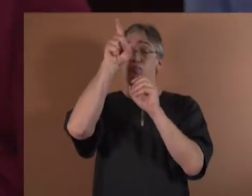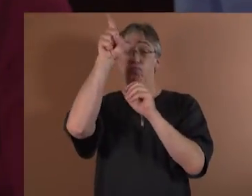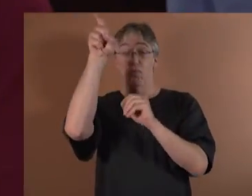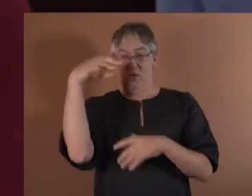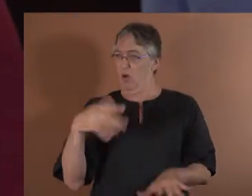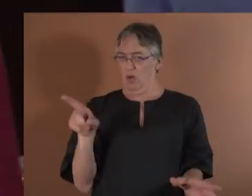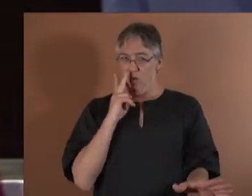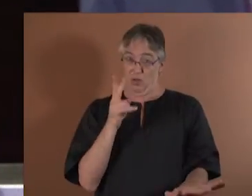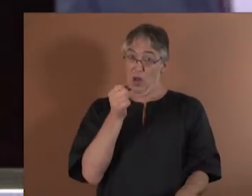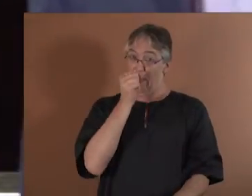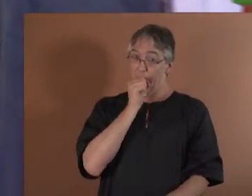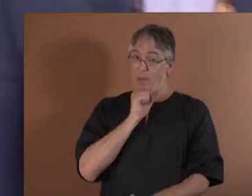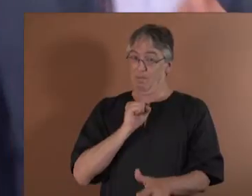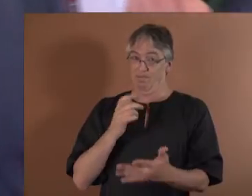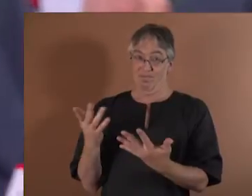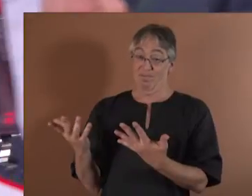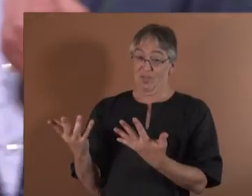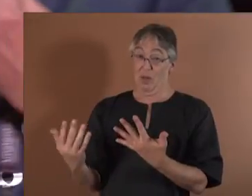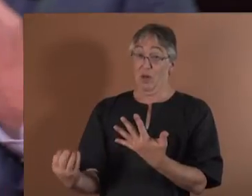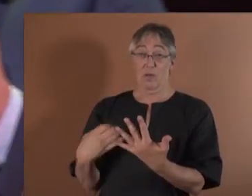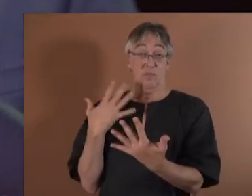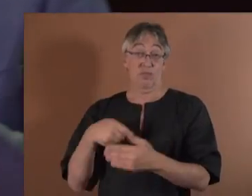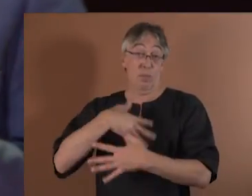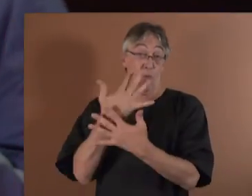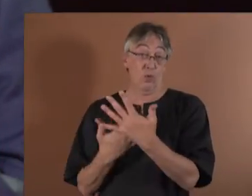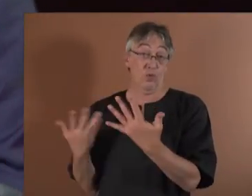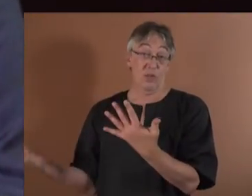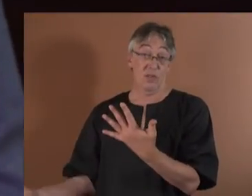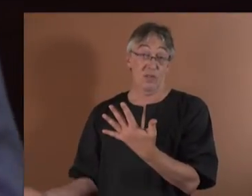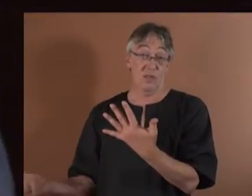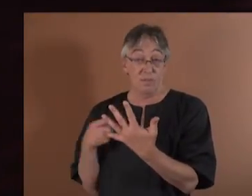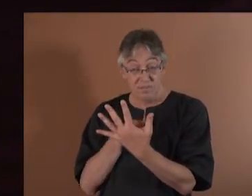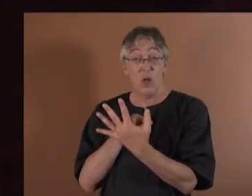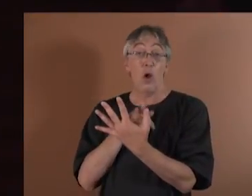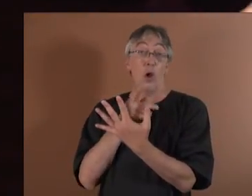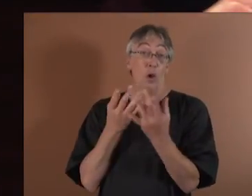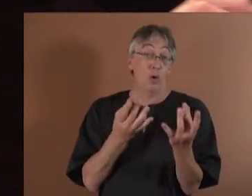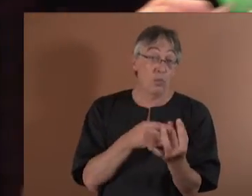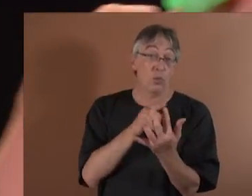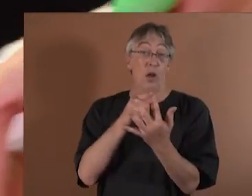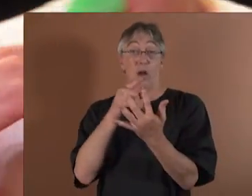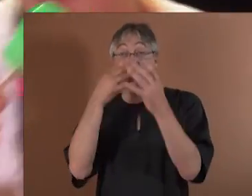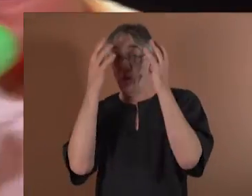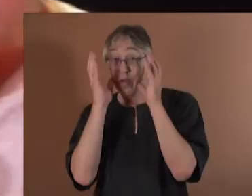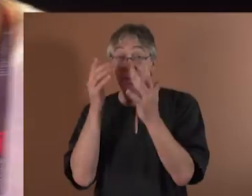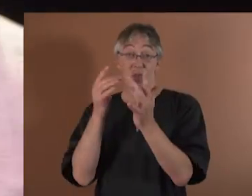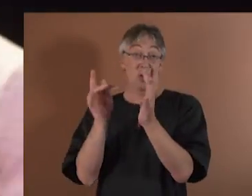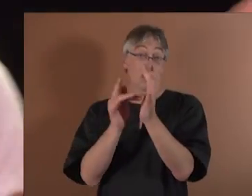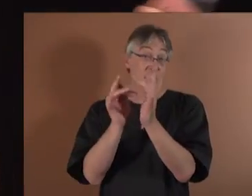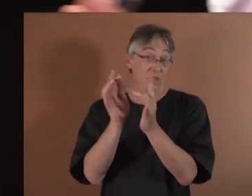big secret. This is a suggestion. This is poetry. You don't to of lick like me. Do it?